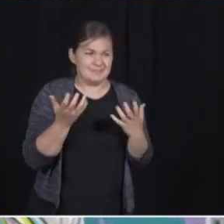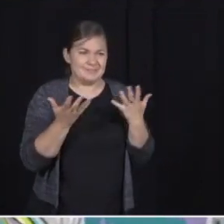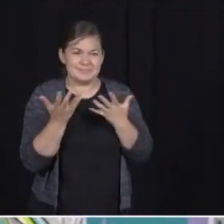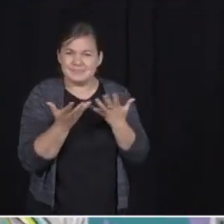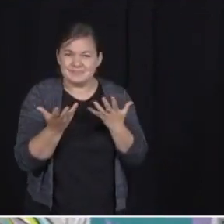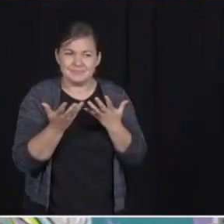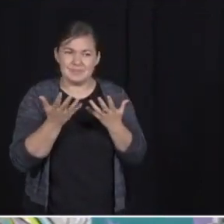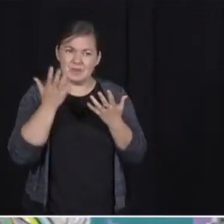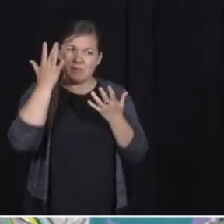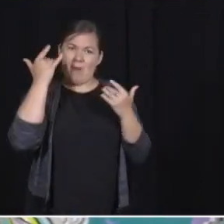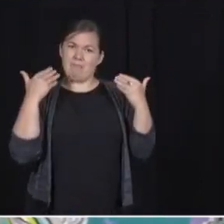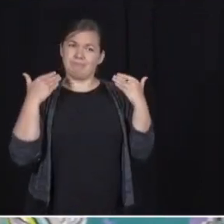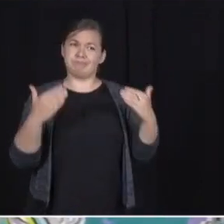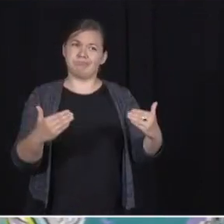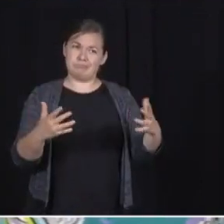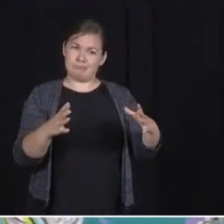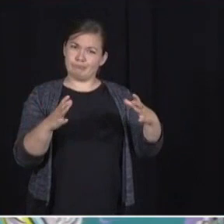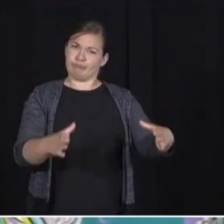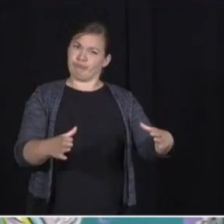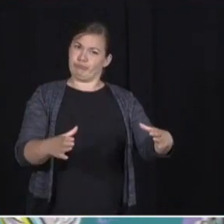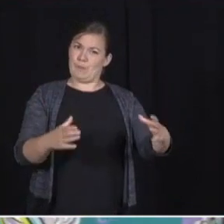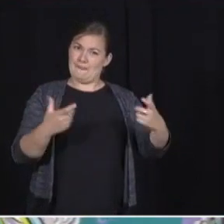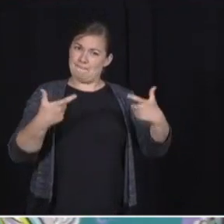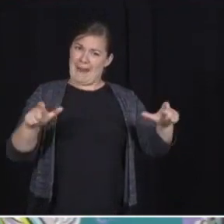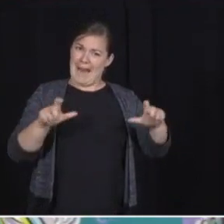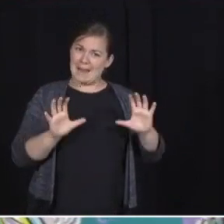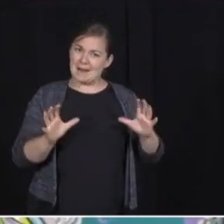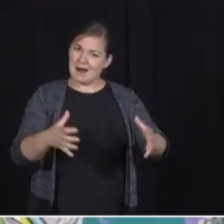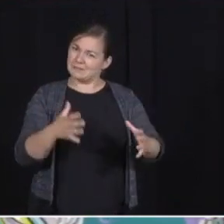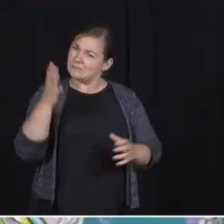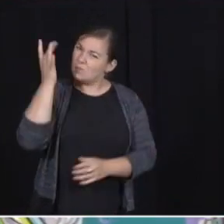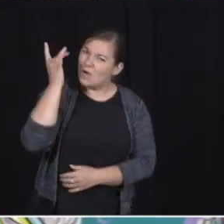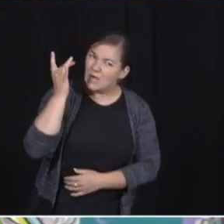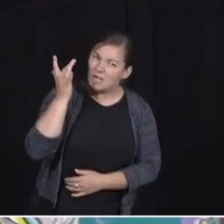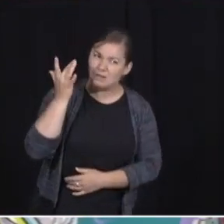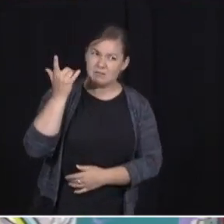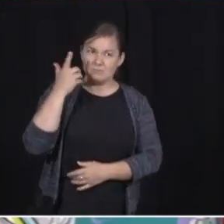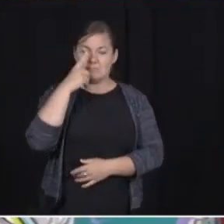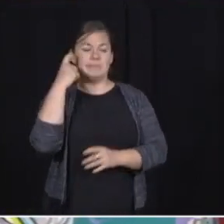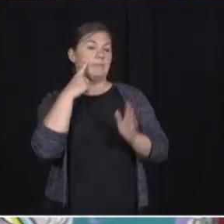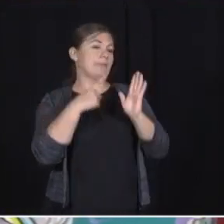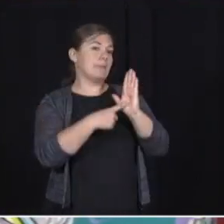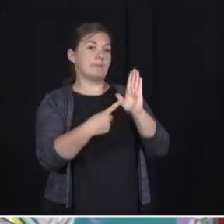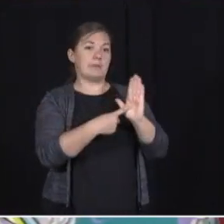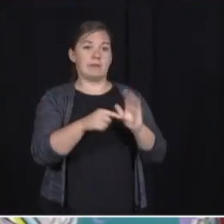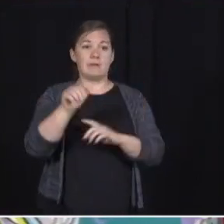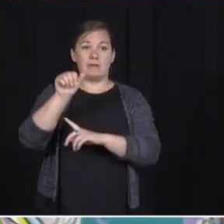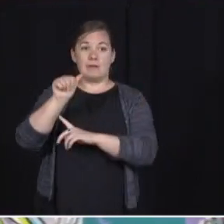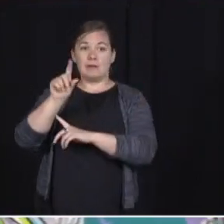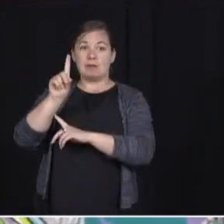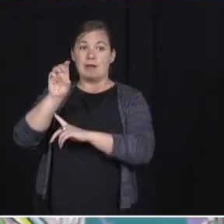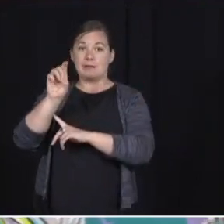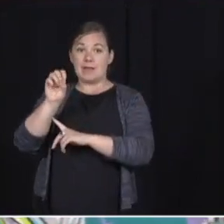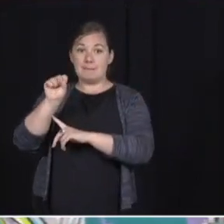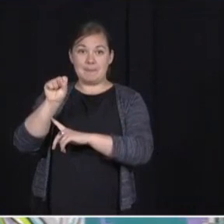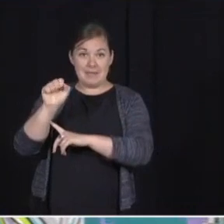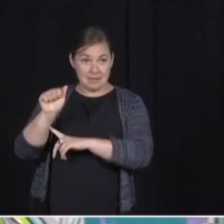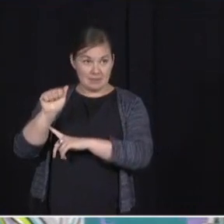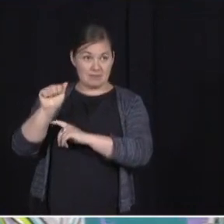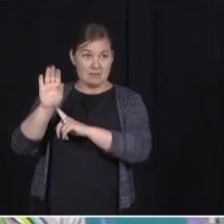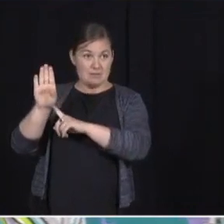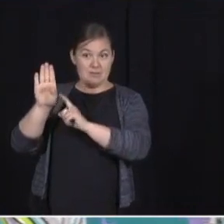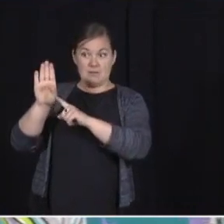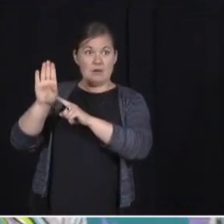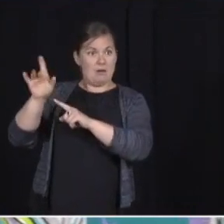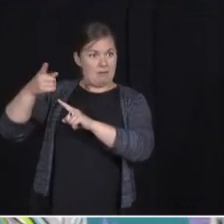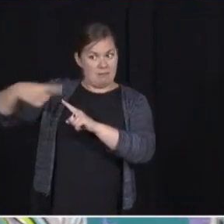they weren't necessary? Because depending on what enrollment is here at the TDSB, smaller classes aren't completely off the table.